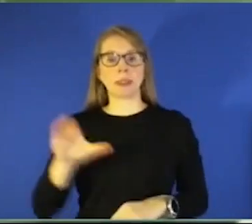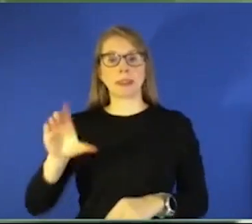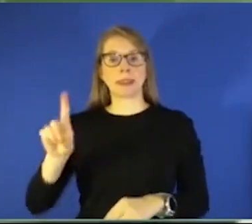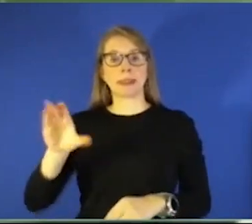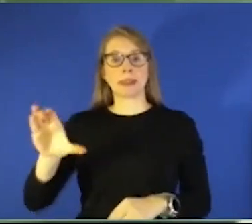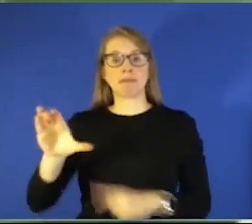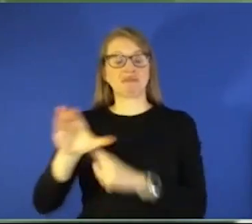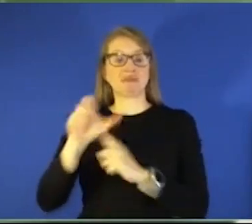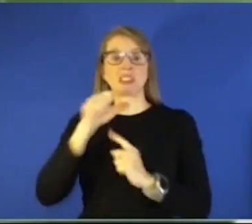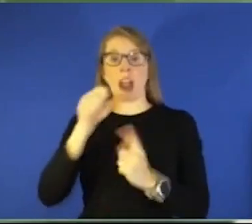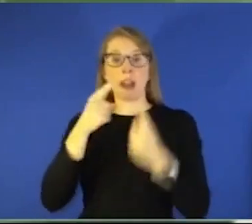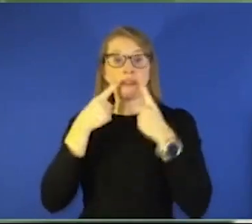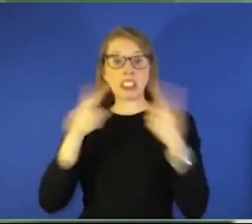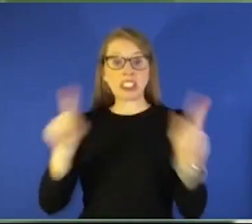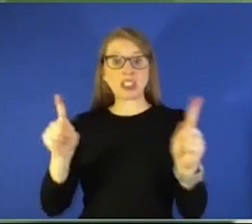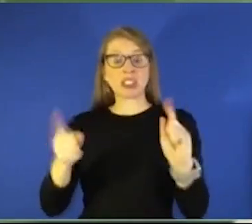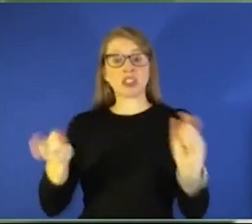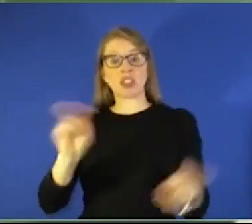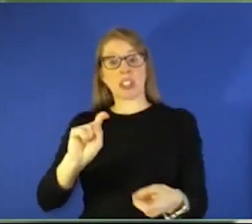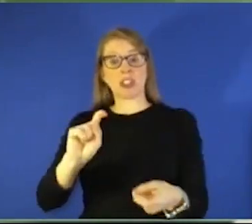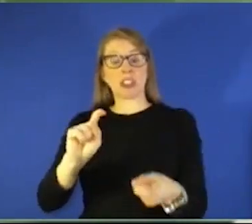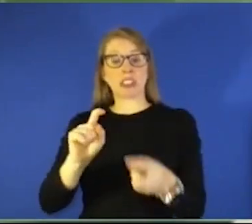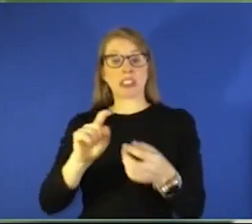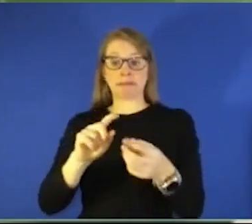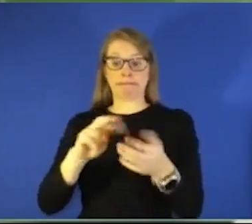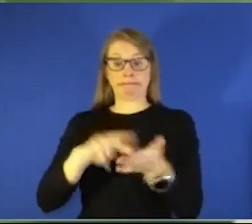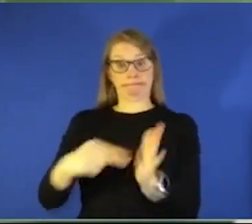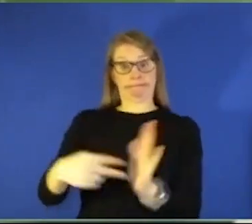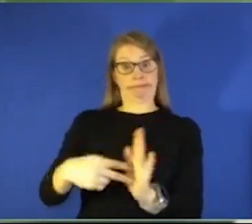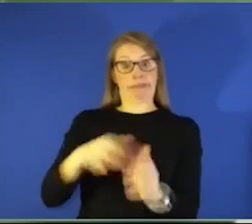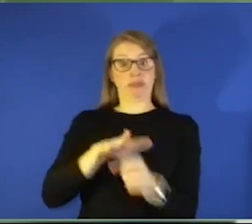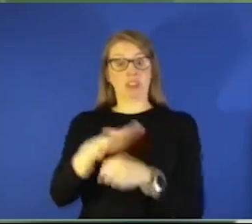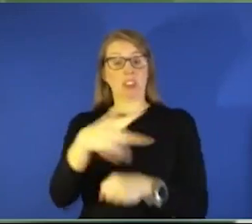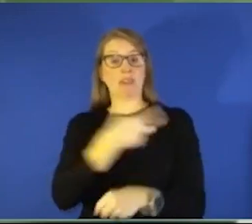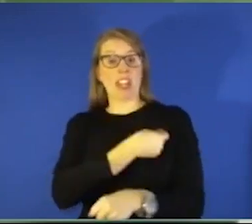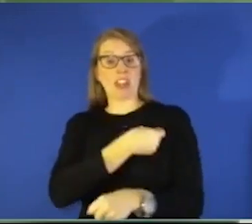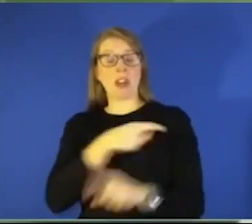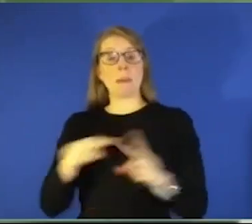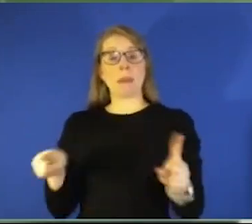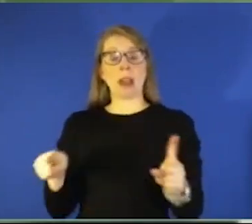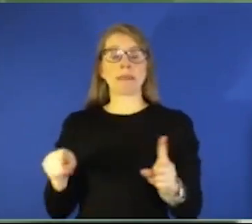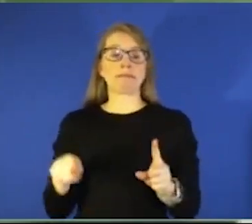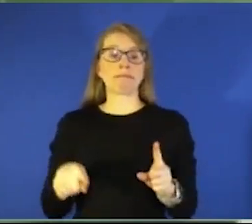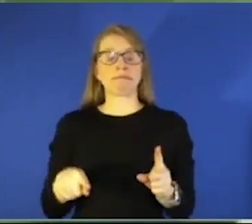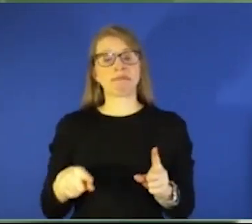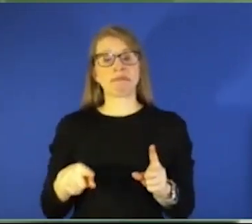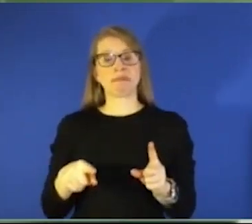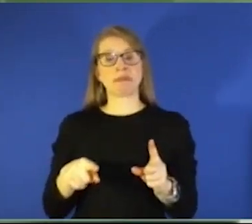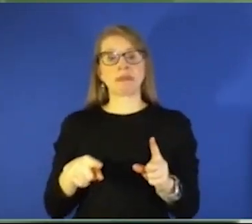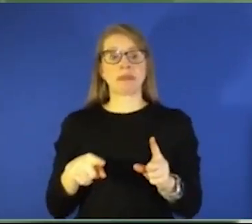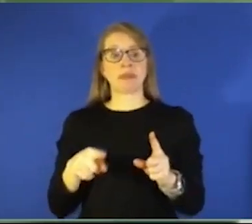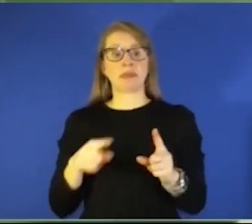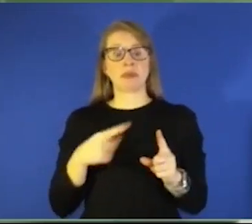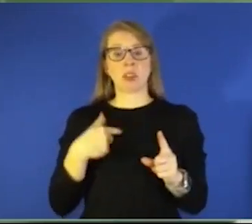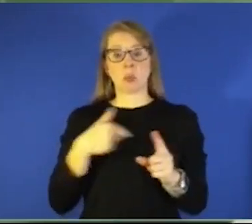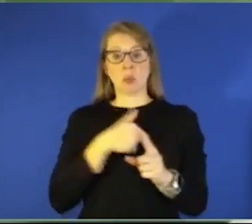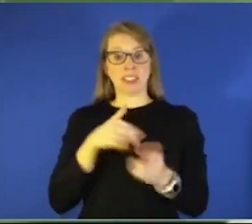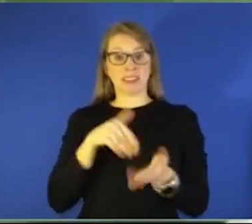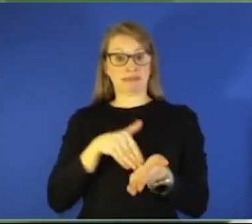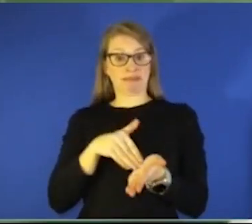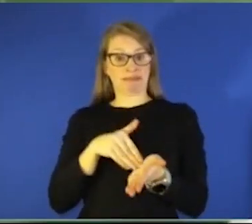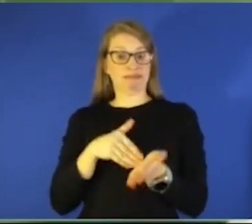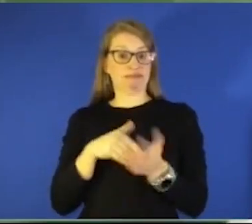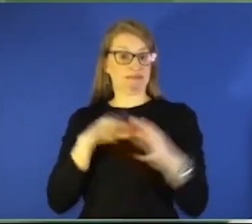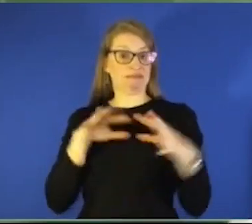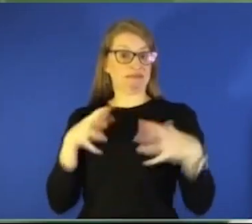not officially changed the definition of what it means to be fully vaccinated, but for all practical purposes, we physicians consider this